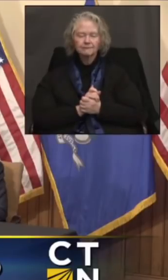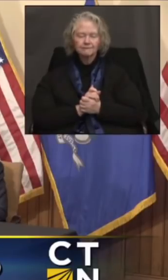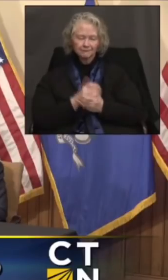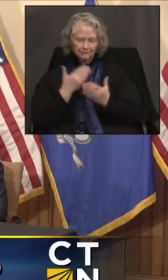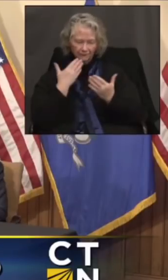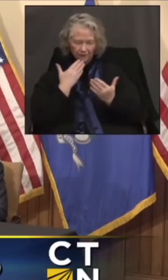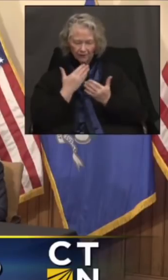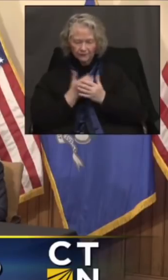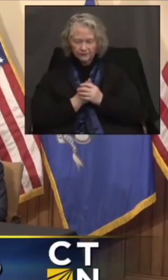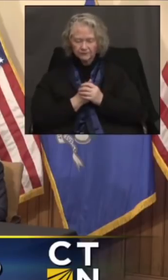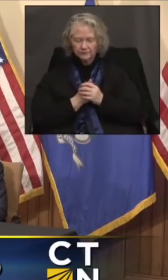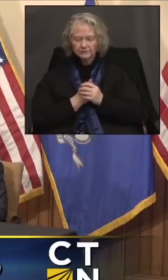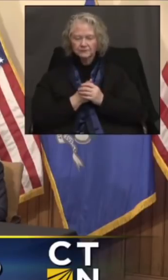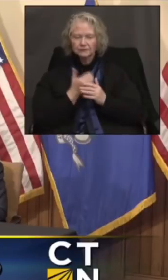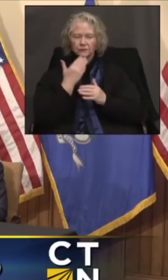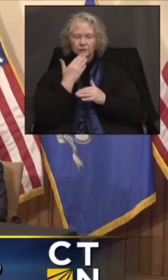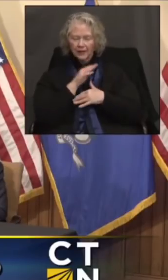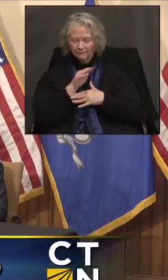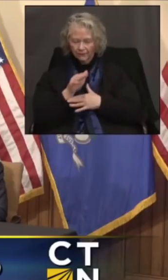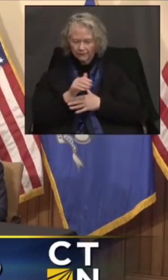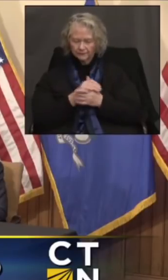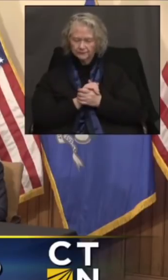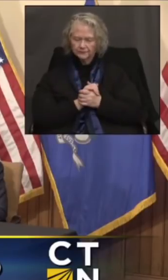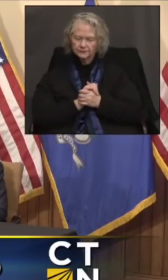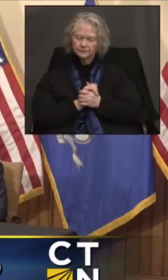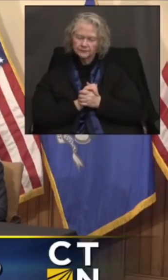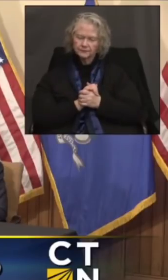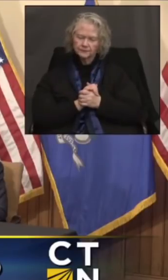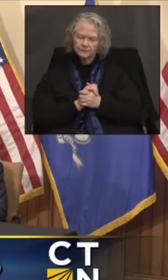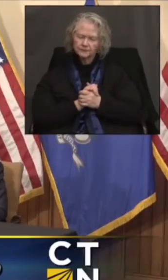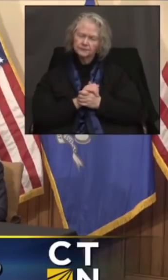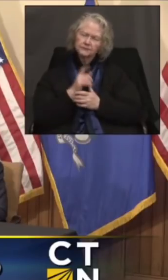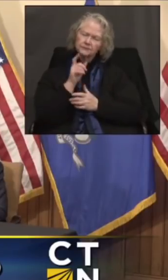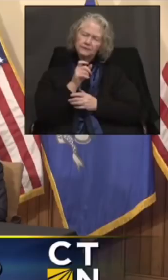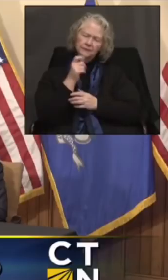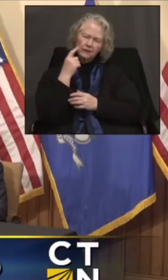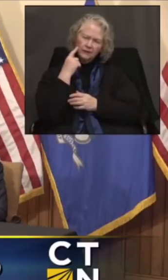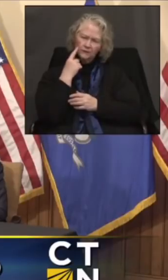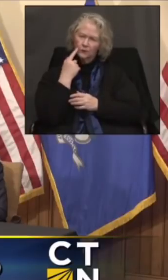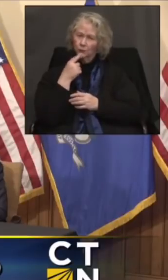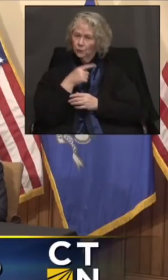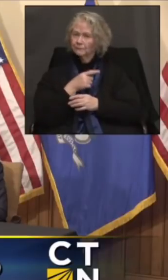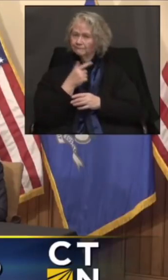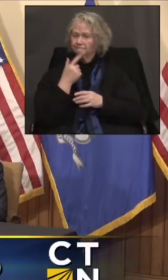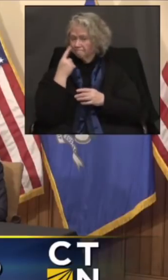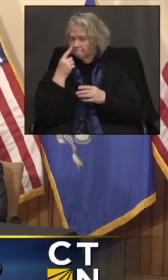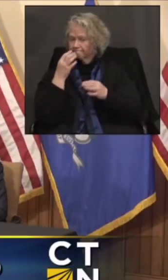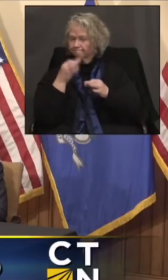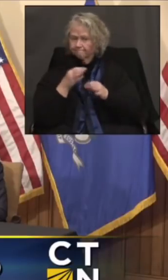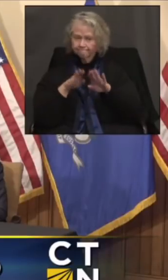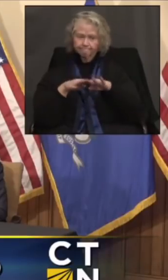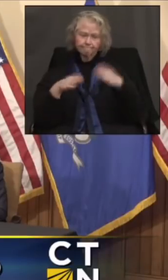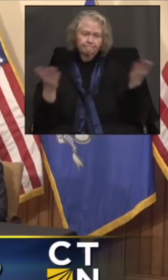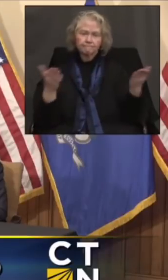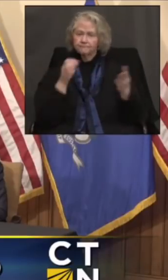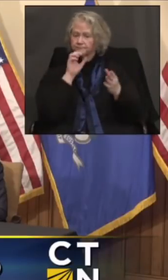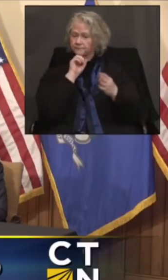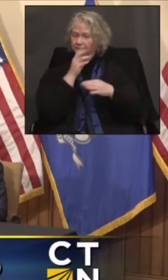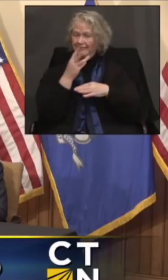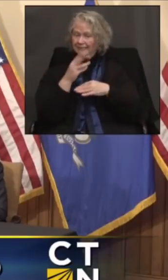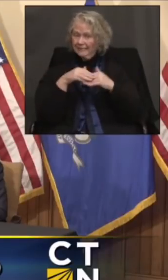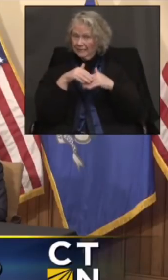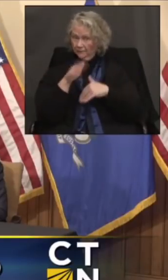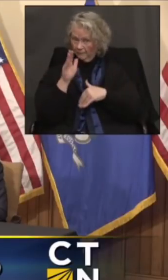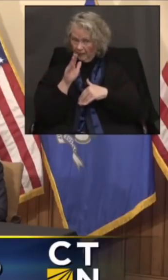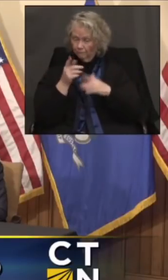Thank you. Good afternoon, everyone. Governor, with this decision to allow people 16 and older to make